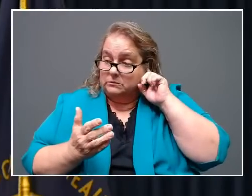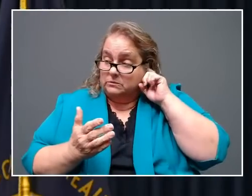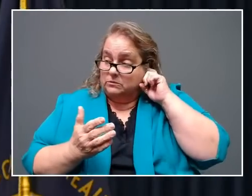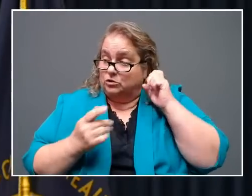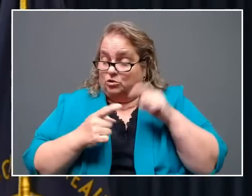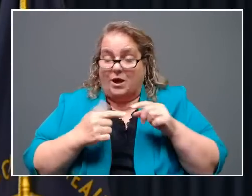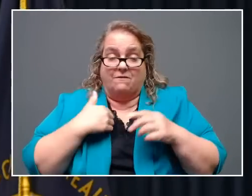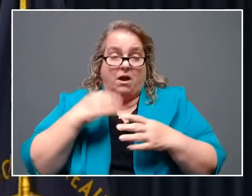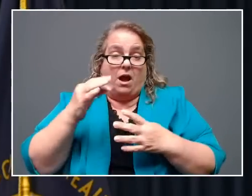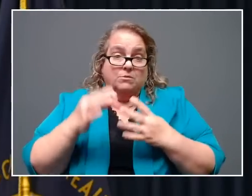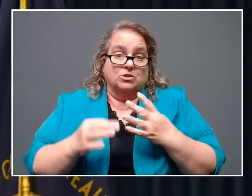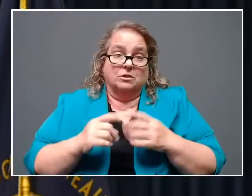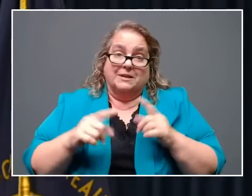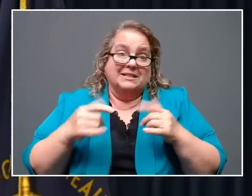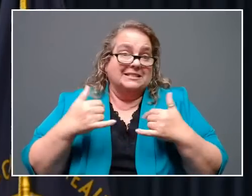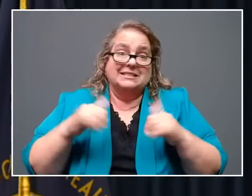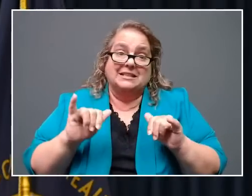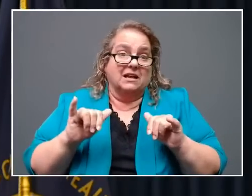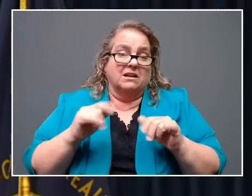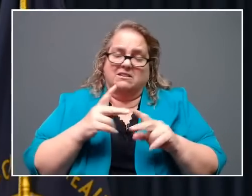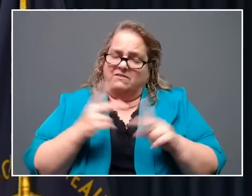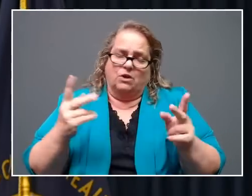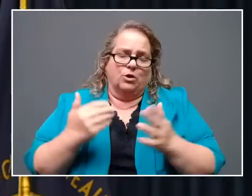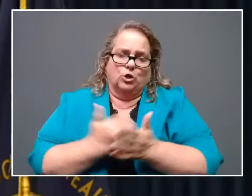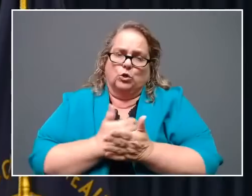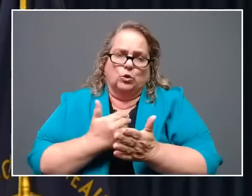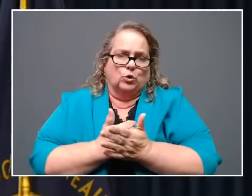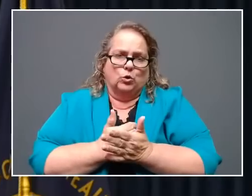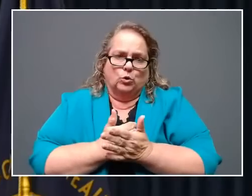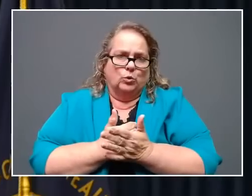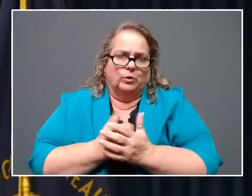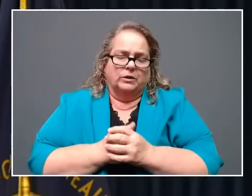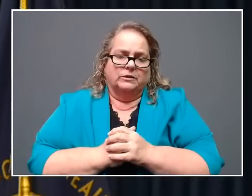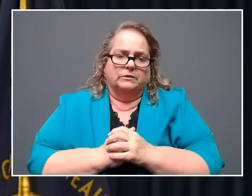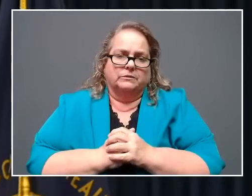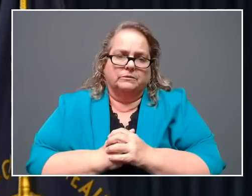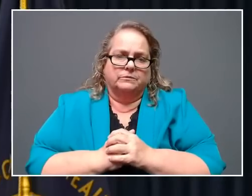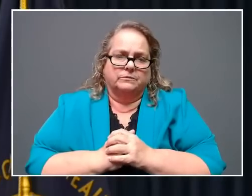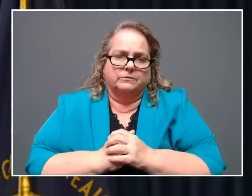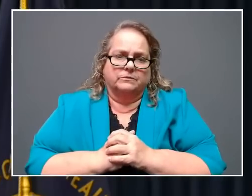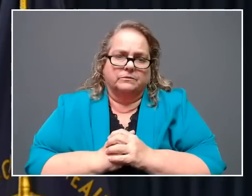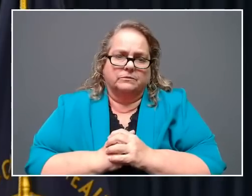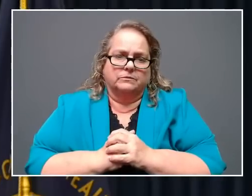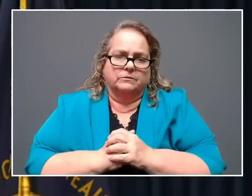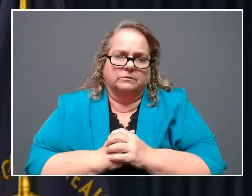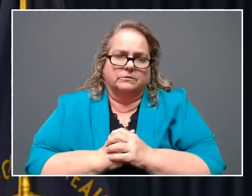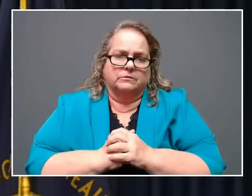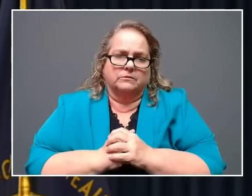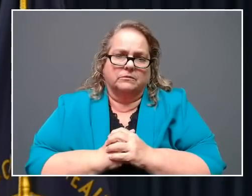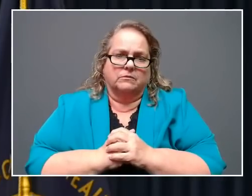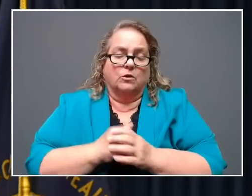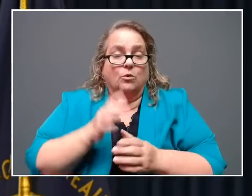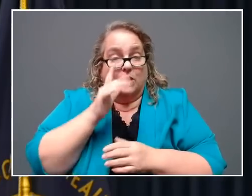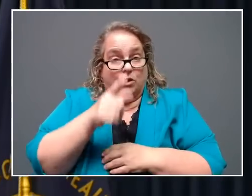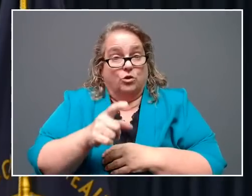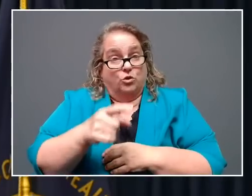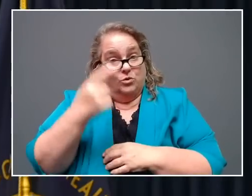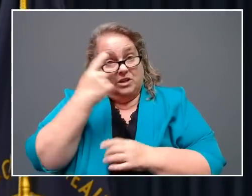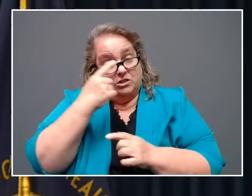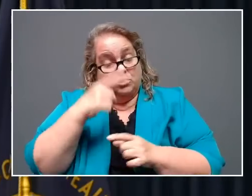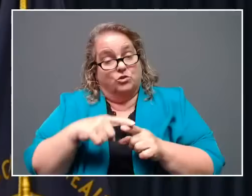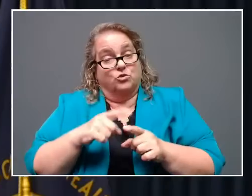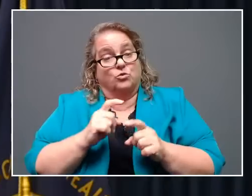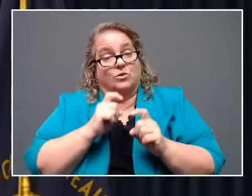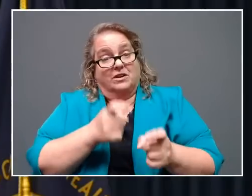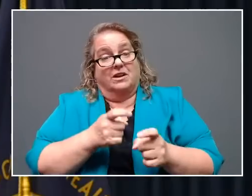But this is still very new and very recent. So just to clarify, is clemency for doctors on or off the table?